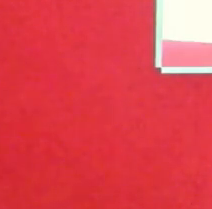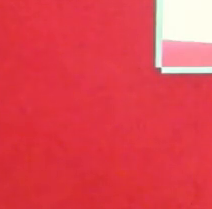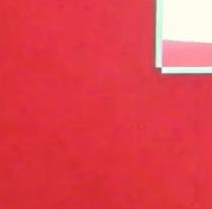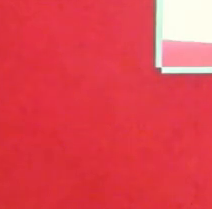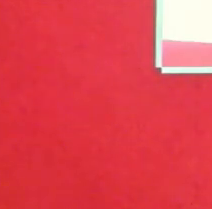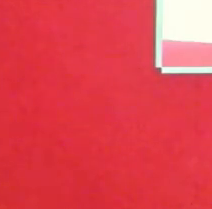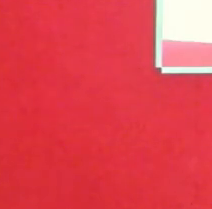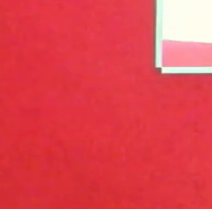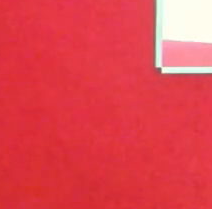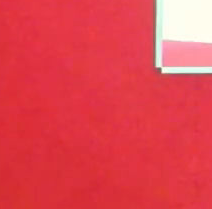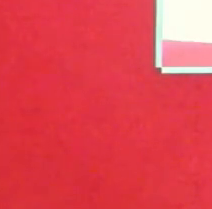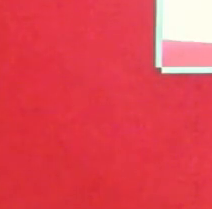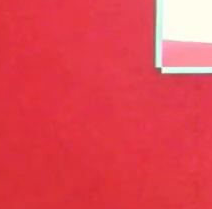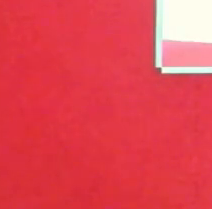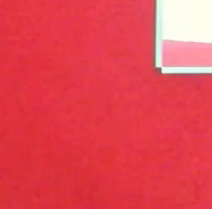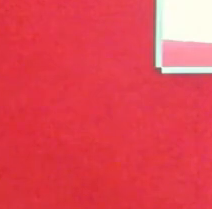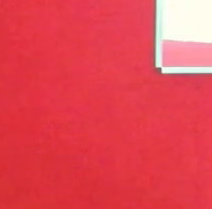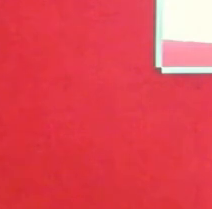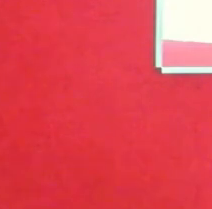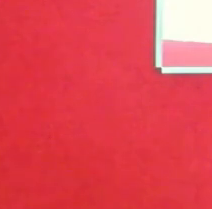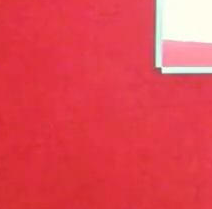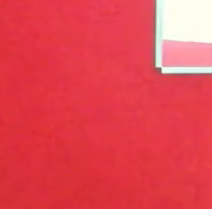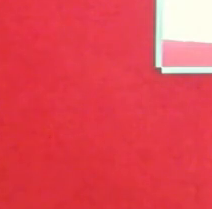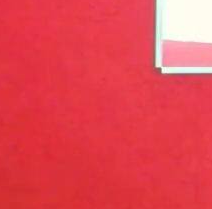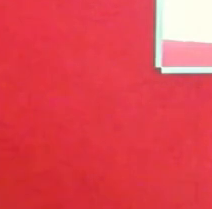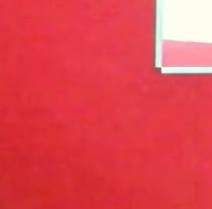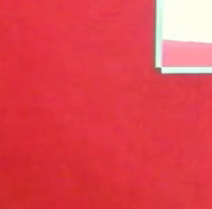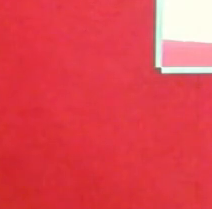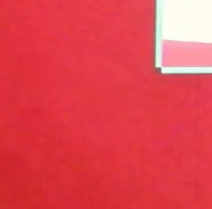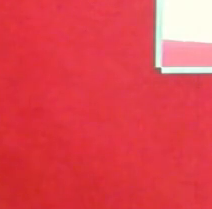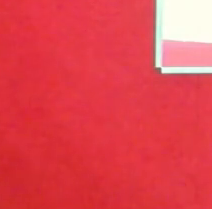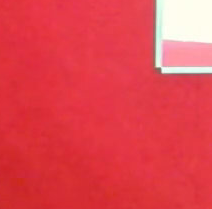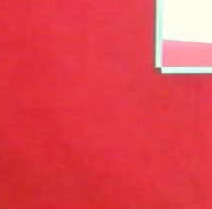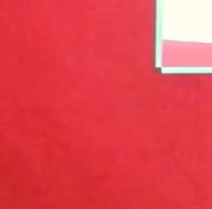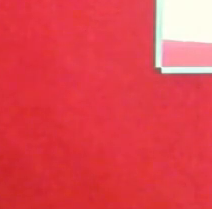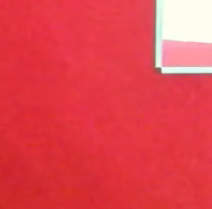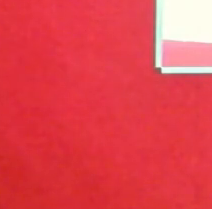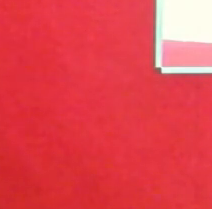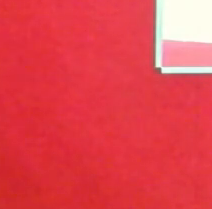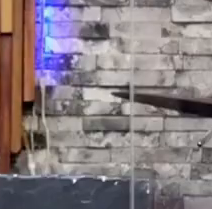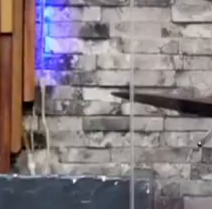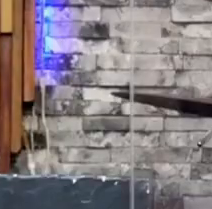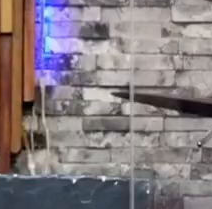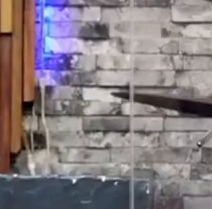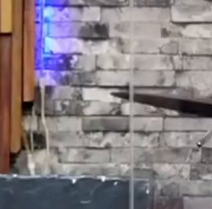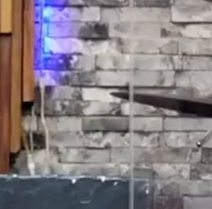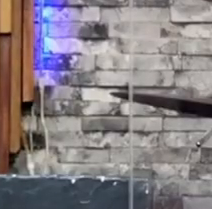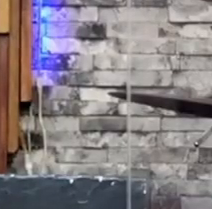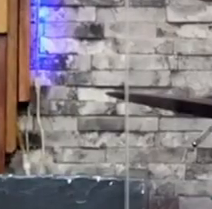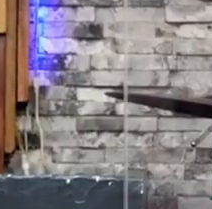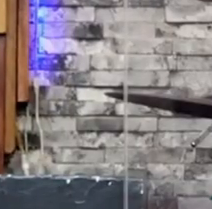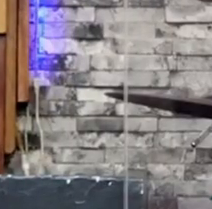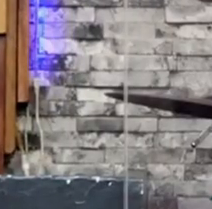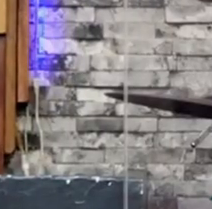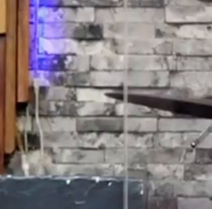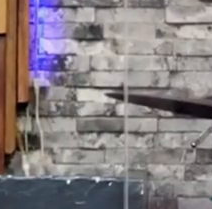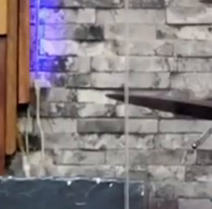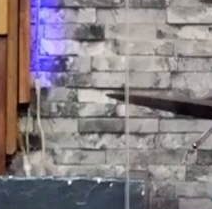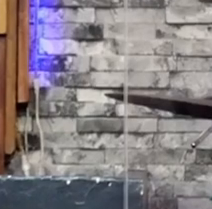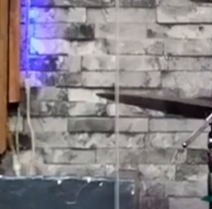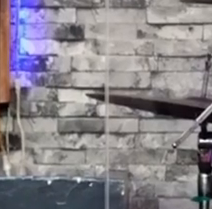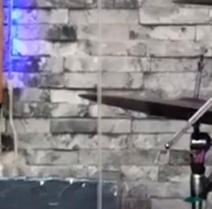God. Umnene Mungu. Speak to God. Nene Mungu. Tell him. Mwambie. Tell